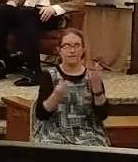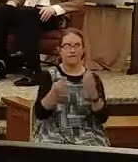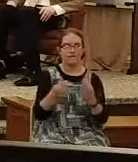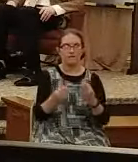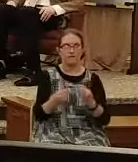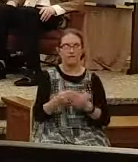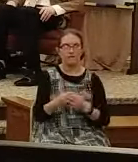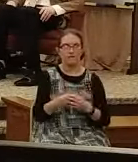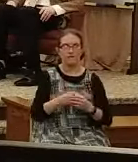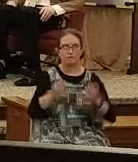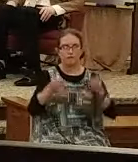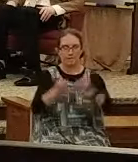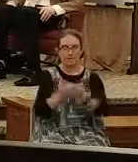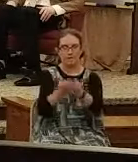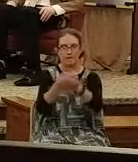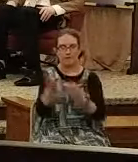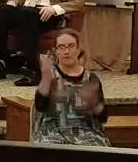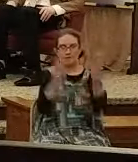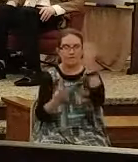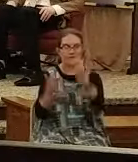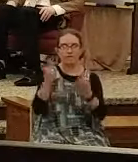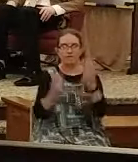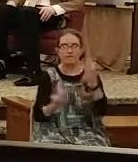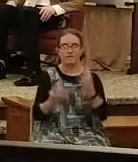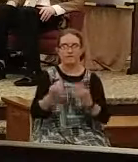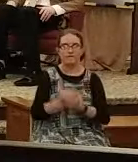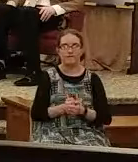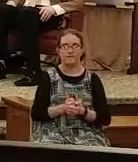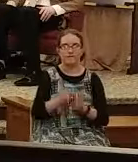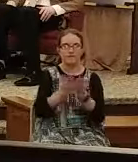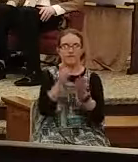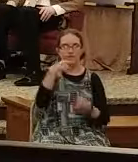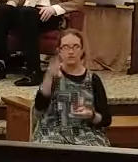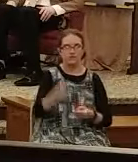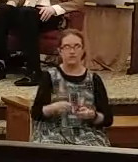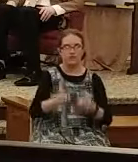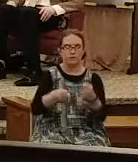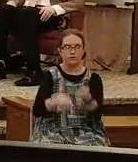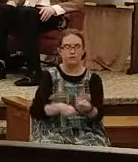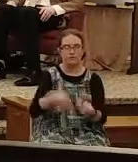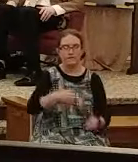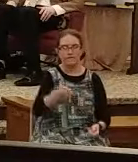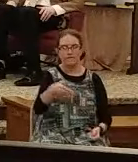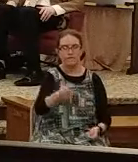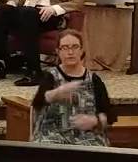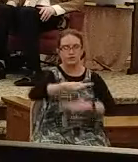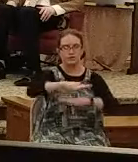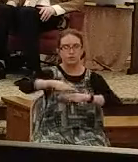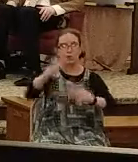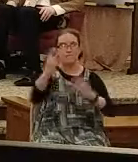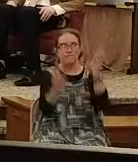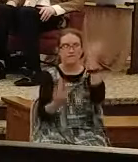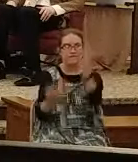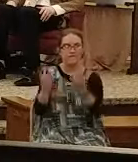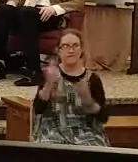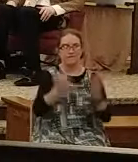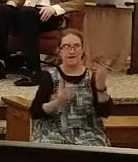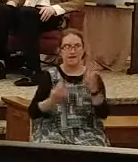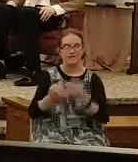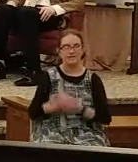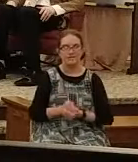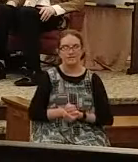they took their boats and went up to the fire, and there he was. The Bible said he was cooking fish over the fire. Amen.